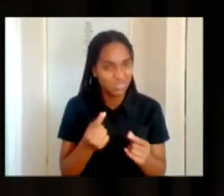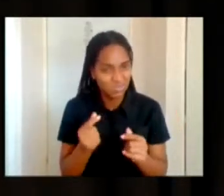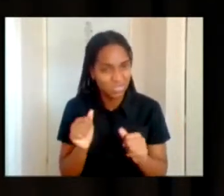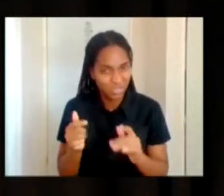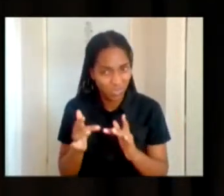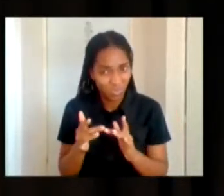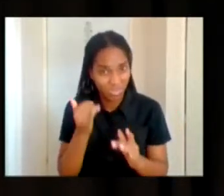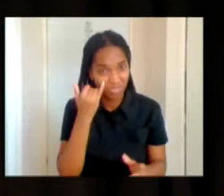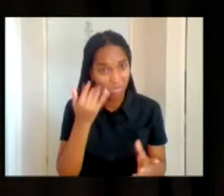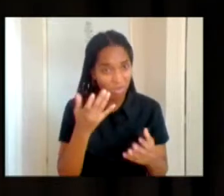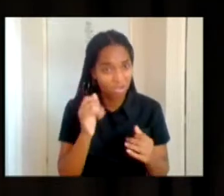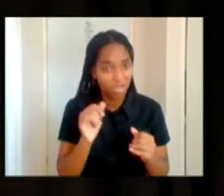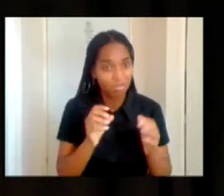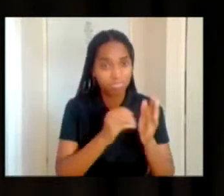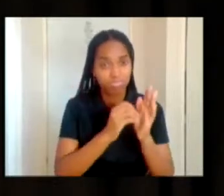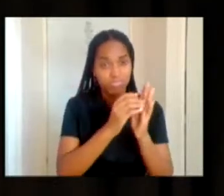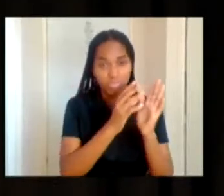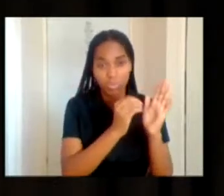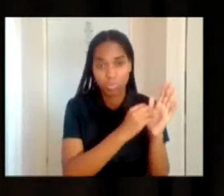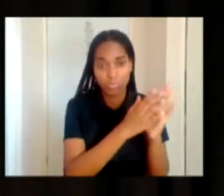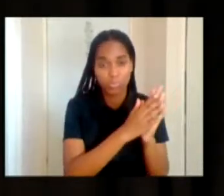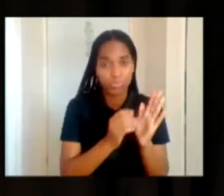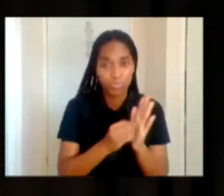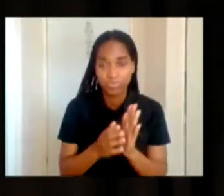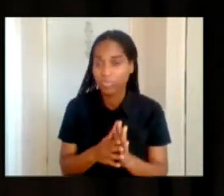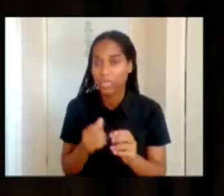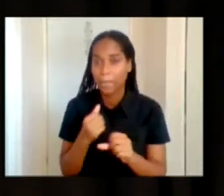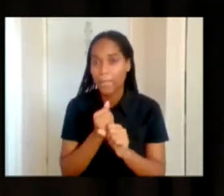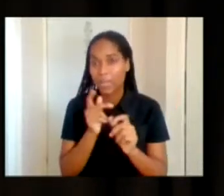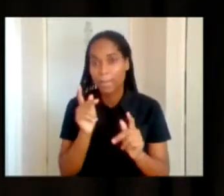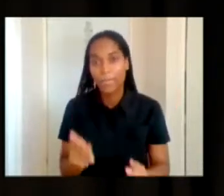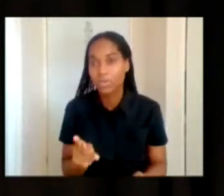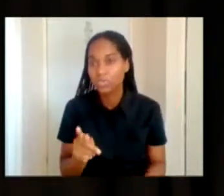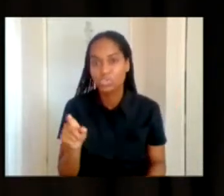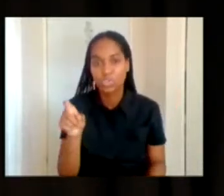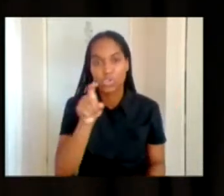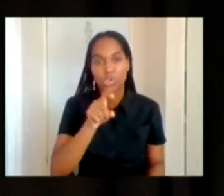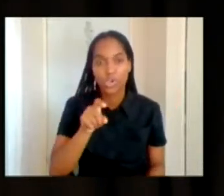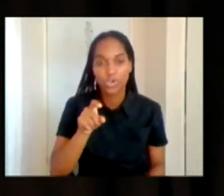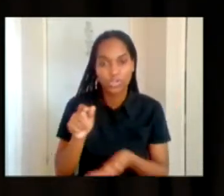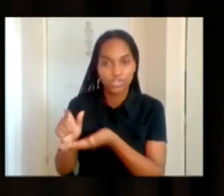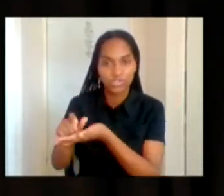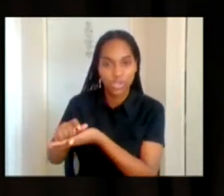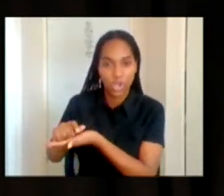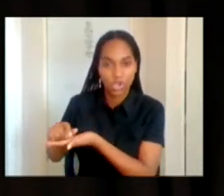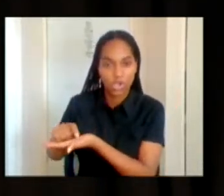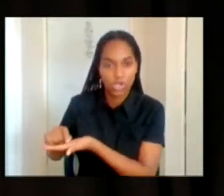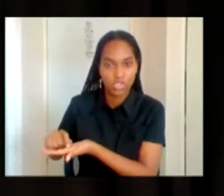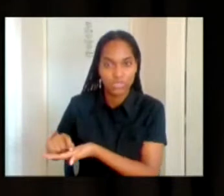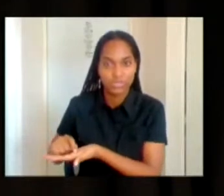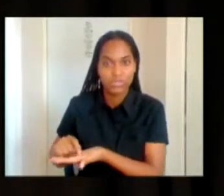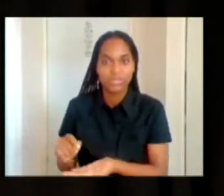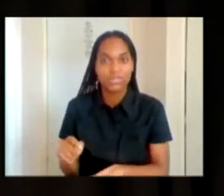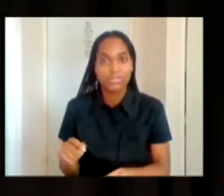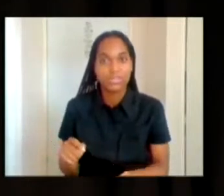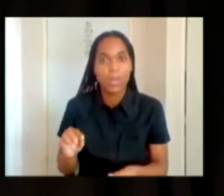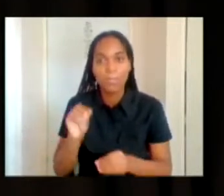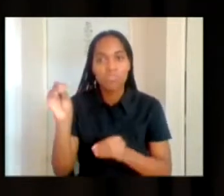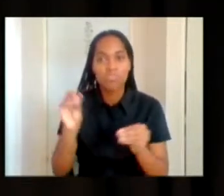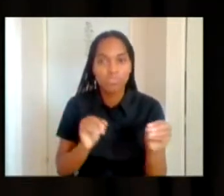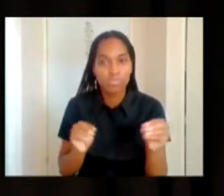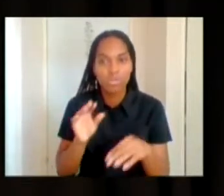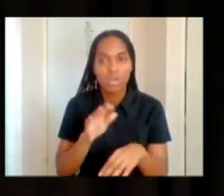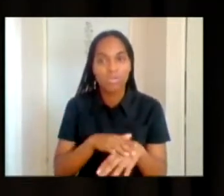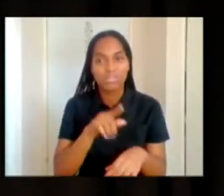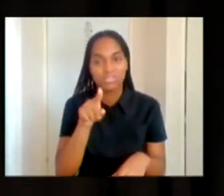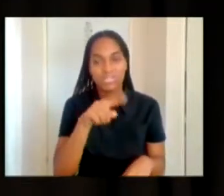to. You could put up all that stuff. You could make the person cursor around, maybe curse is the right word, move around on the display and